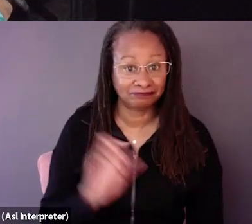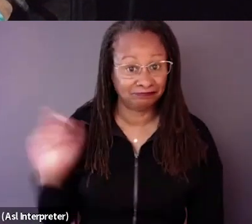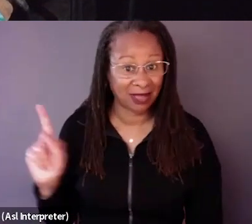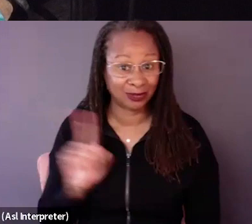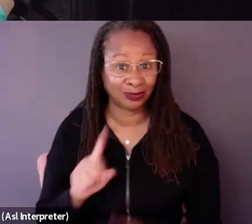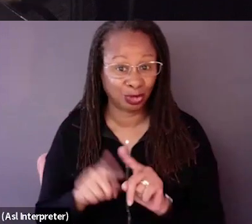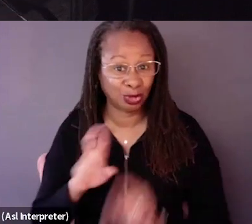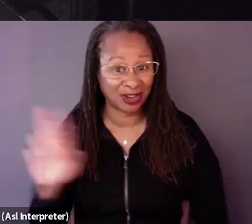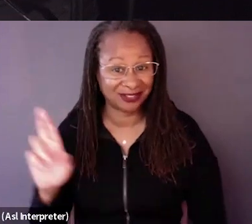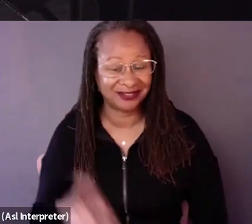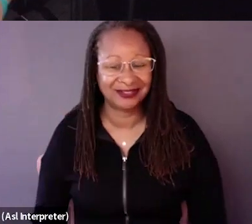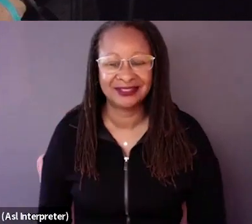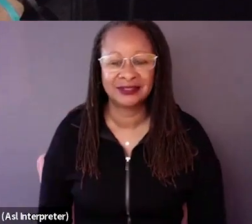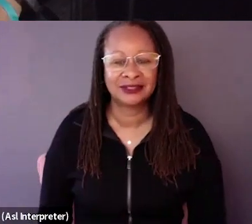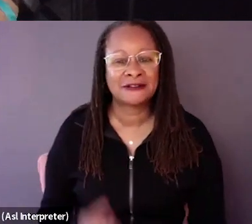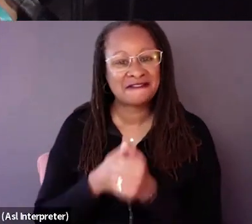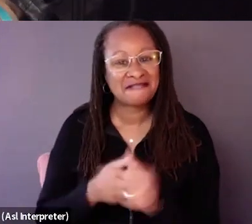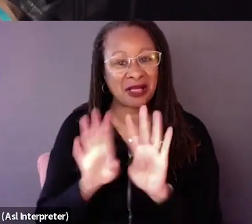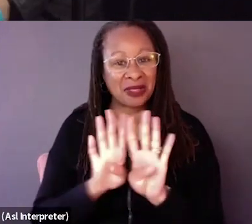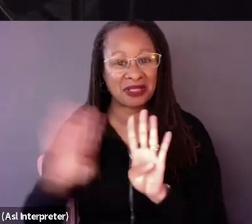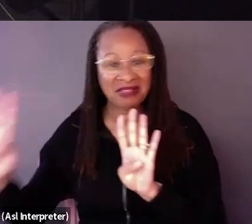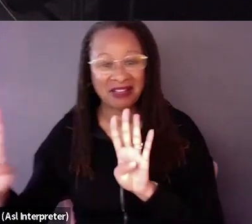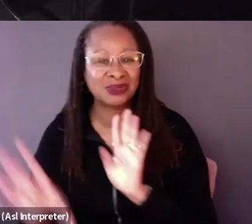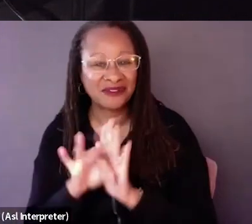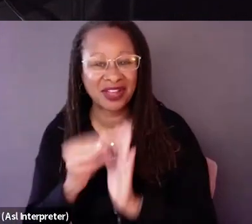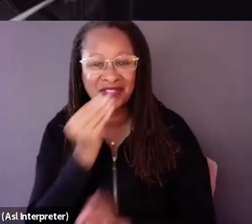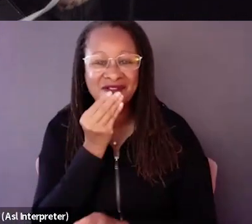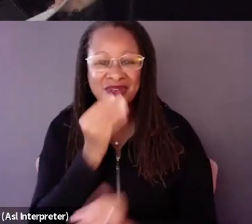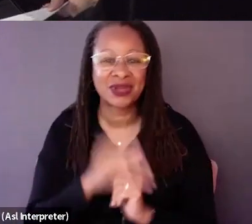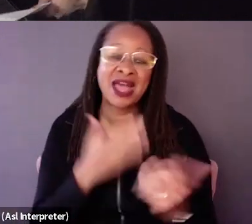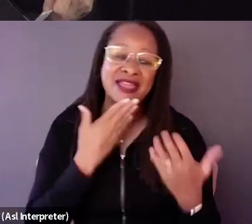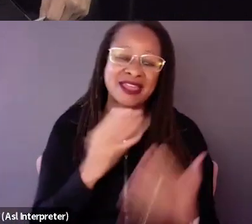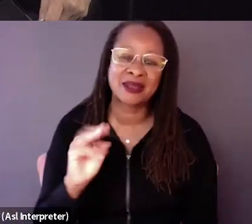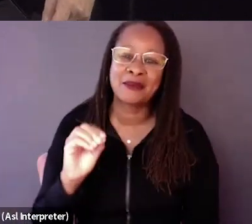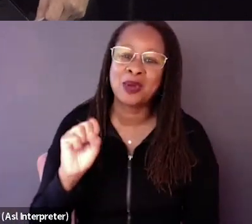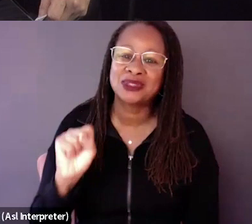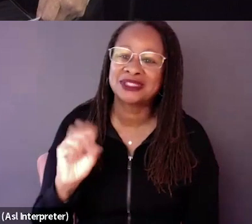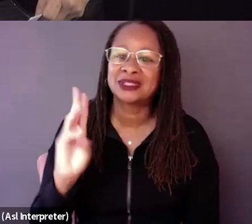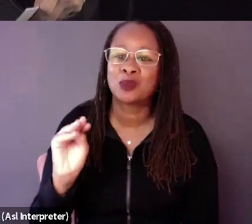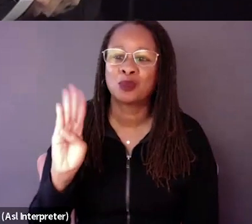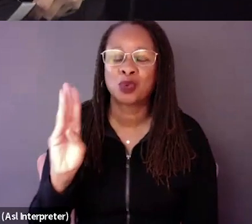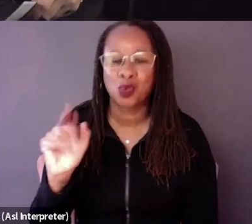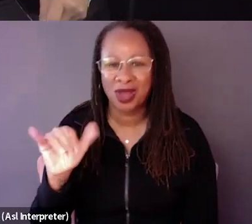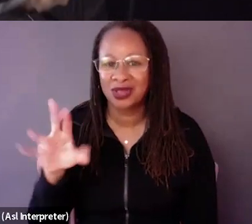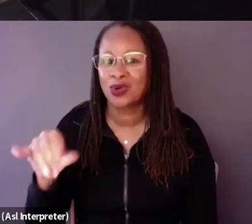So it's not that he enjoys this support because people like him. No. He pays for it, And a lot of the